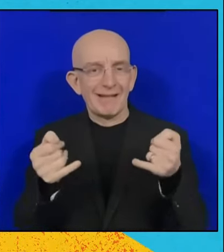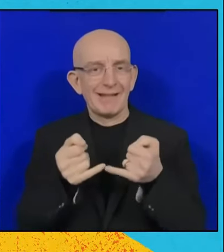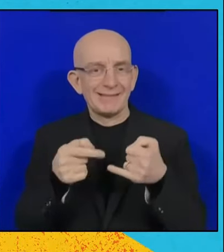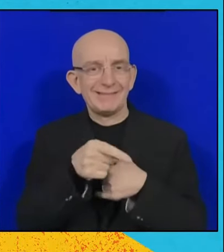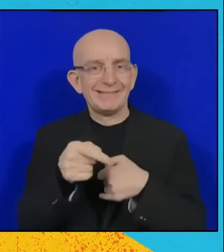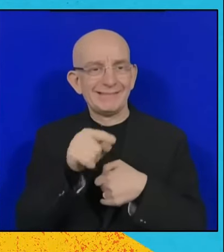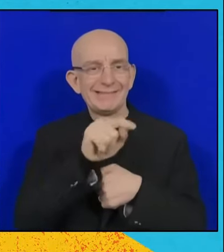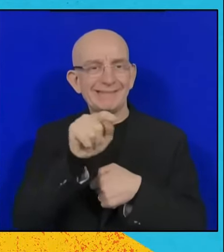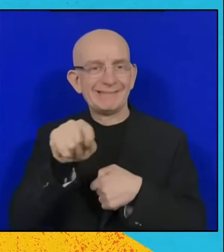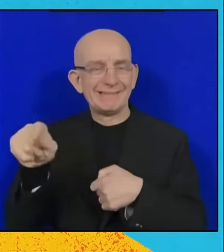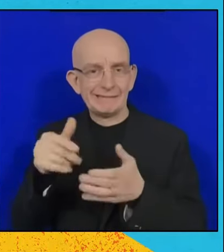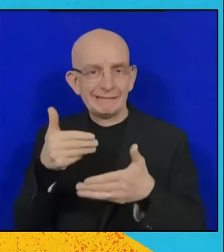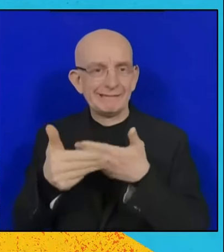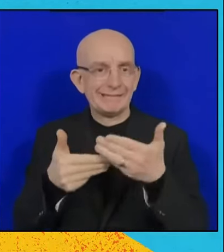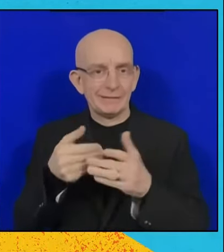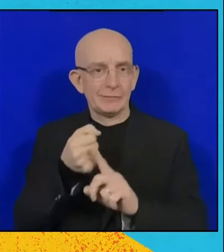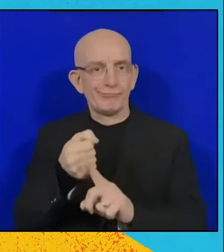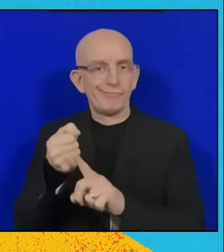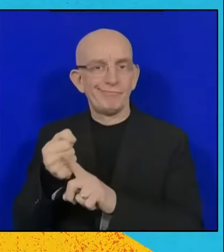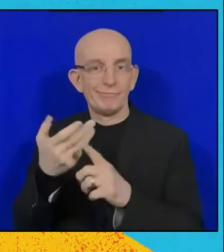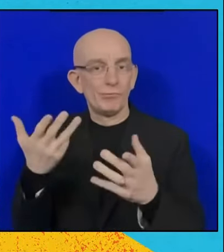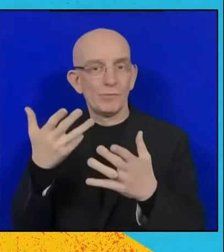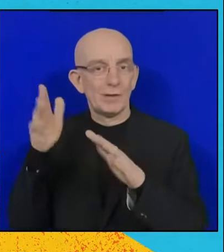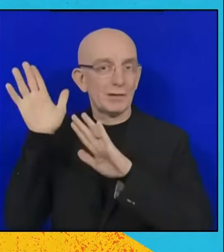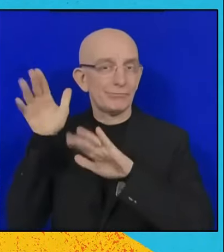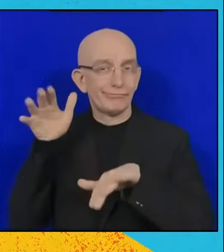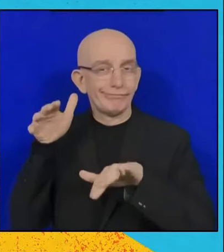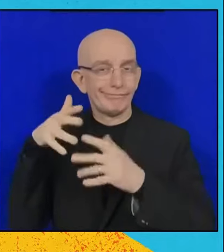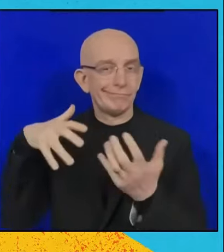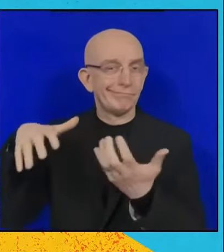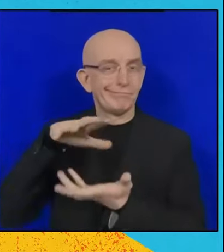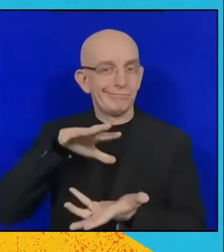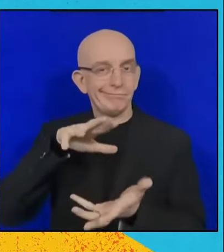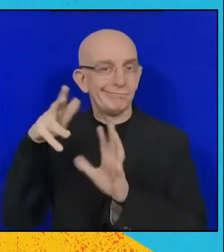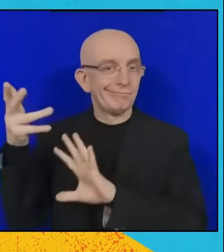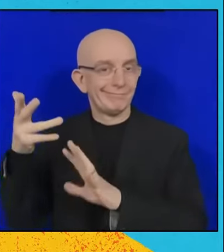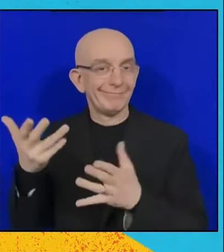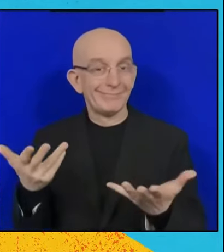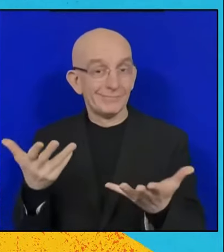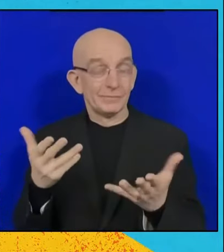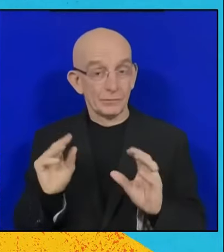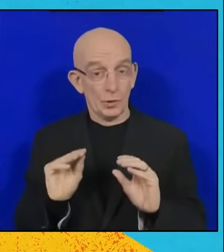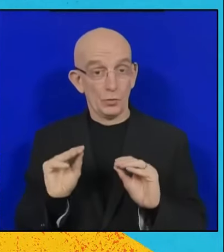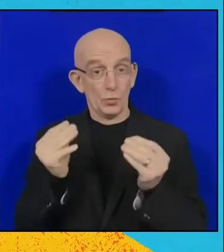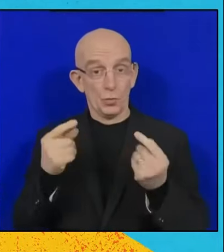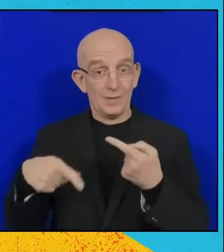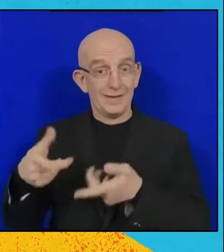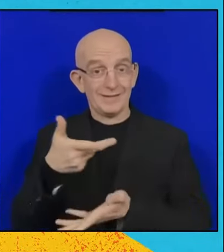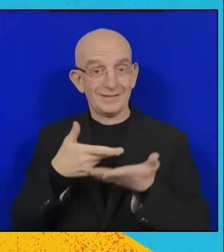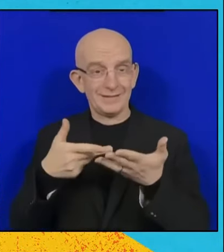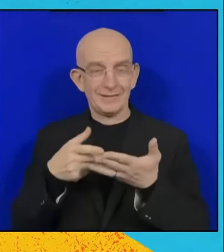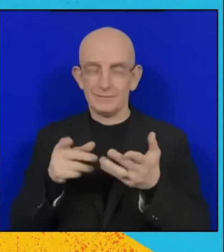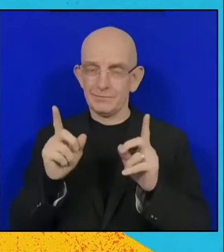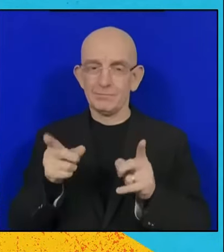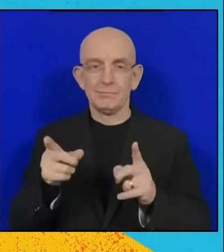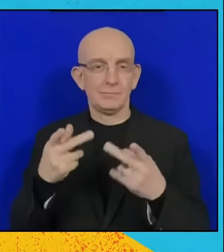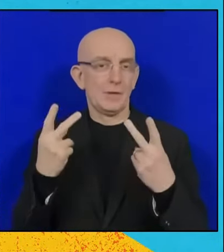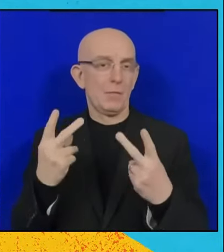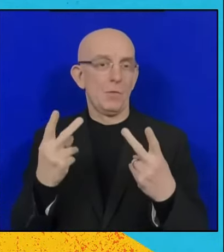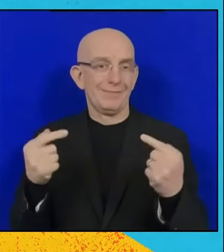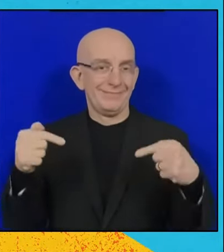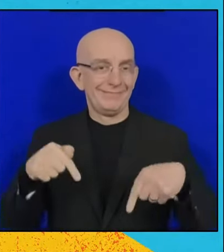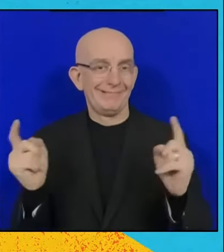for all of us. We are at the midpoint of our commitment to reach the Sustainable Development Goals and the 2030 Agenda.